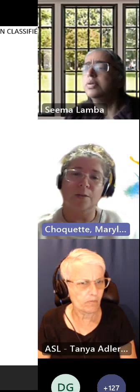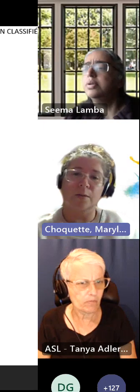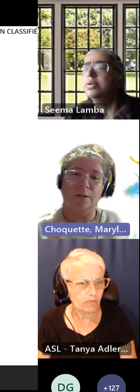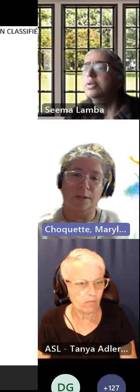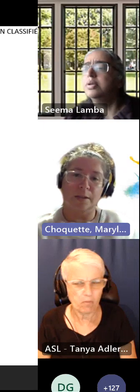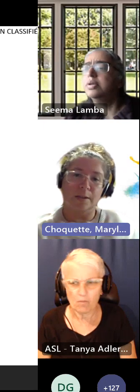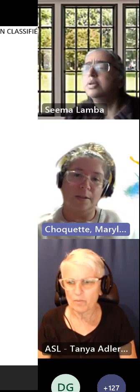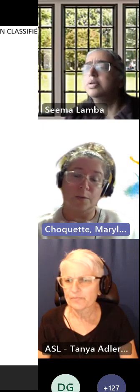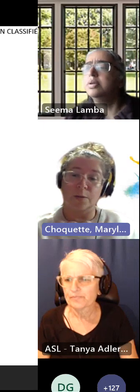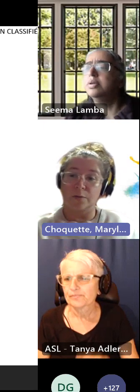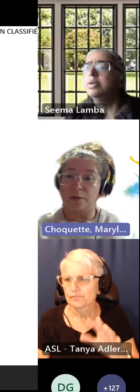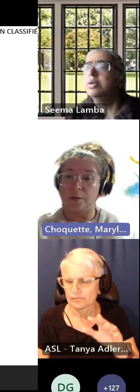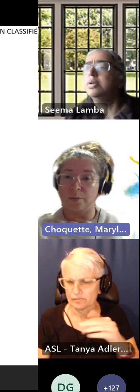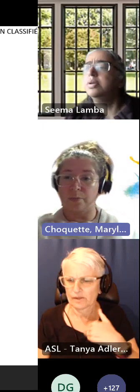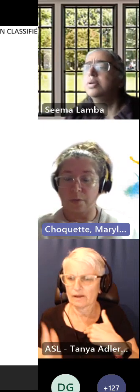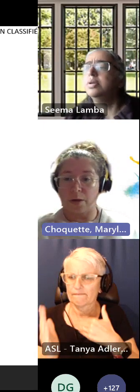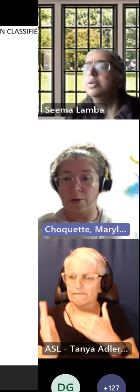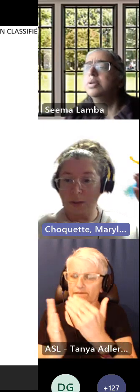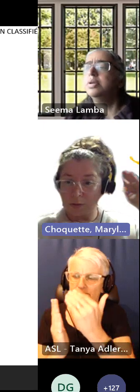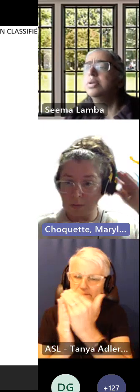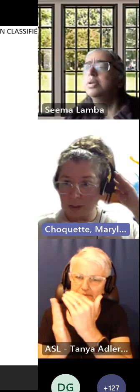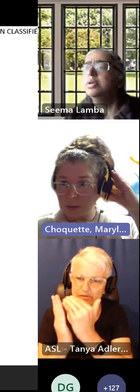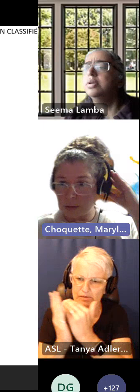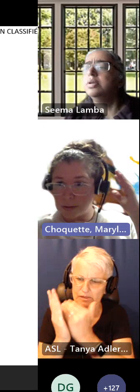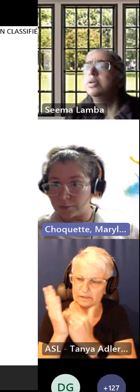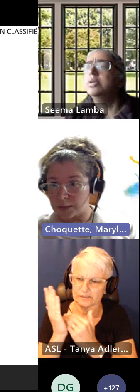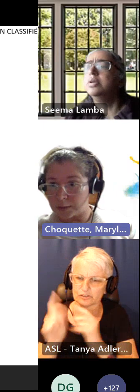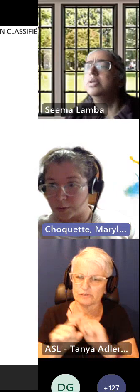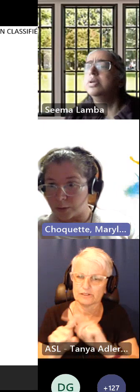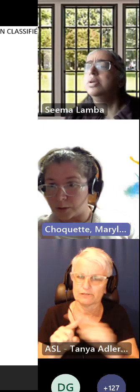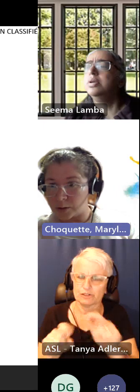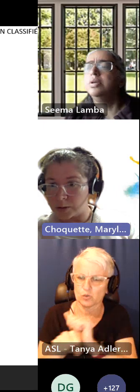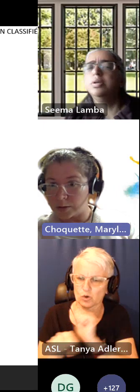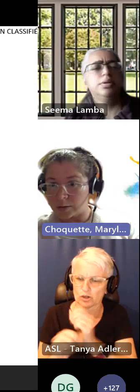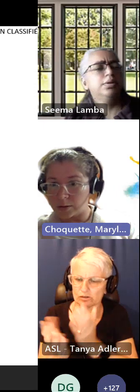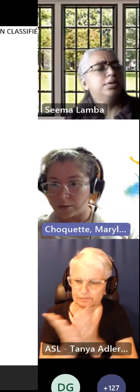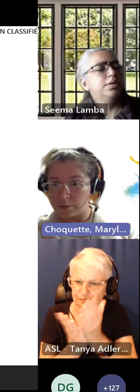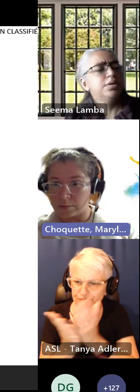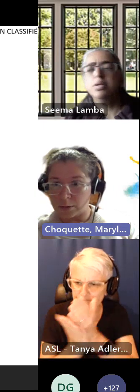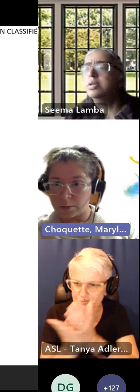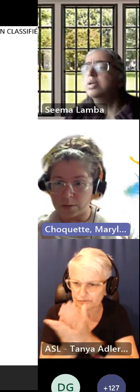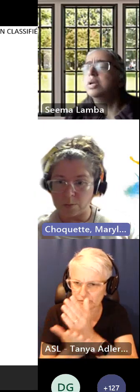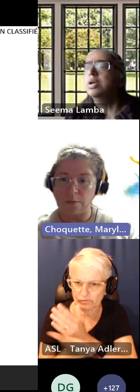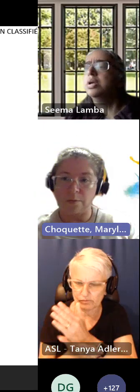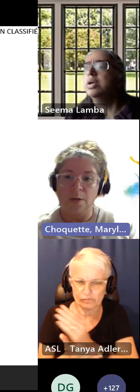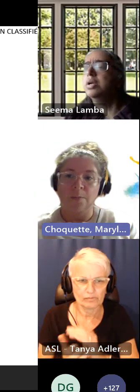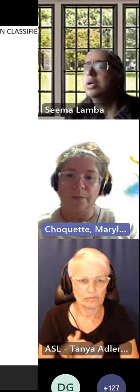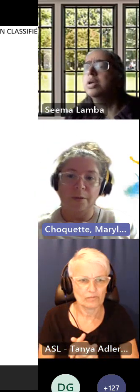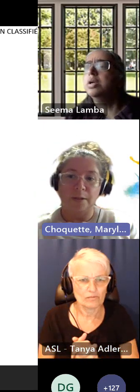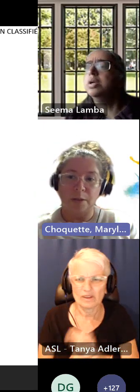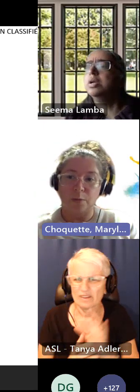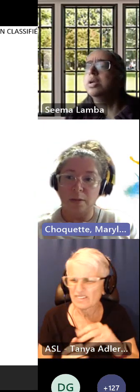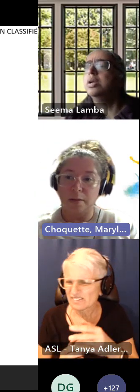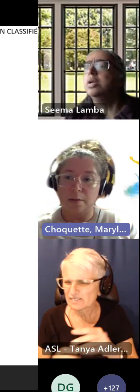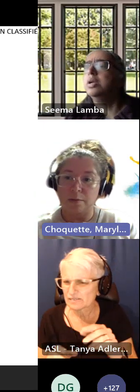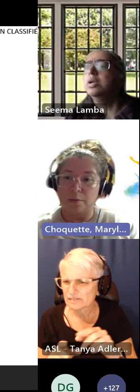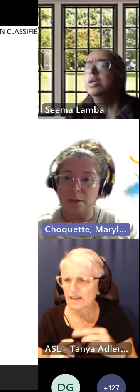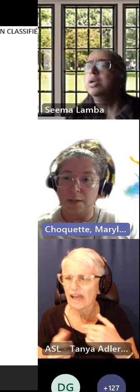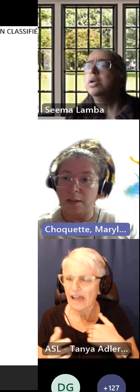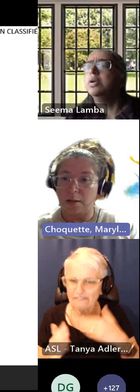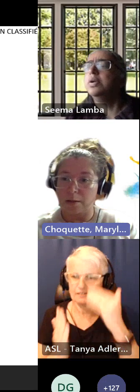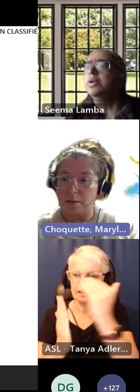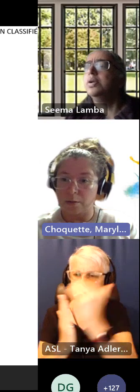Okay, yes. So there's a list in terms of occupational categories, if that's the question that was above. There's an actual